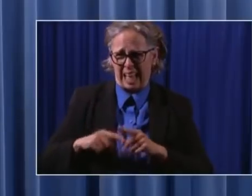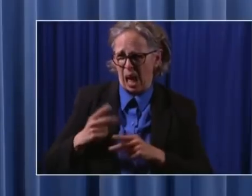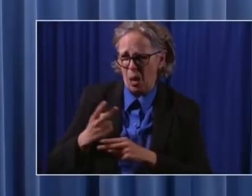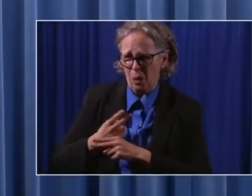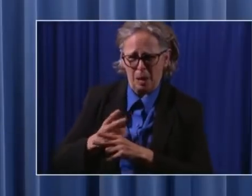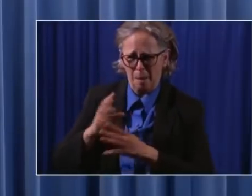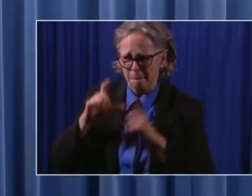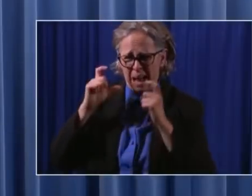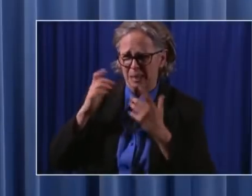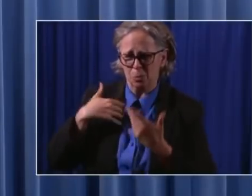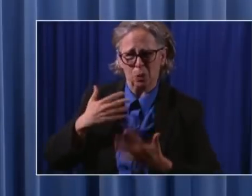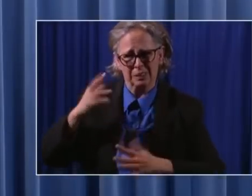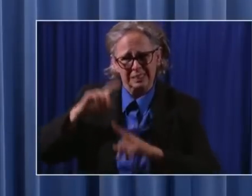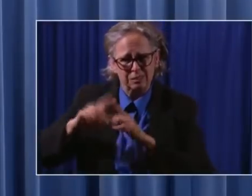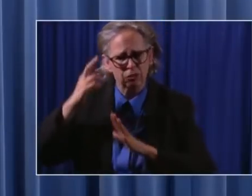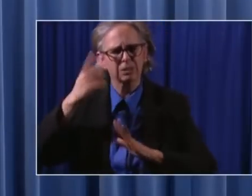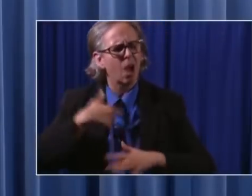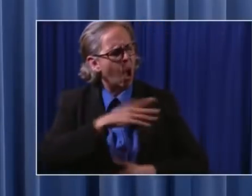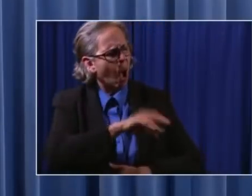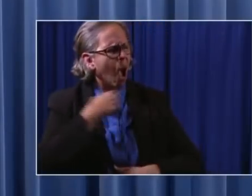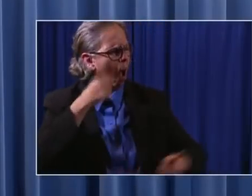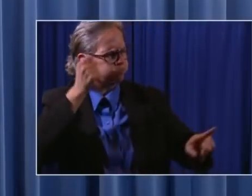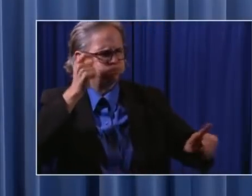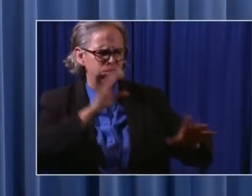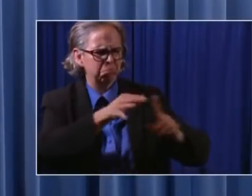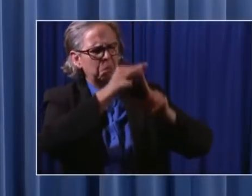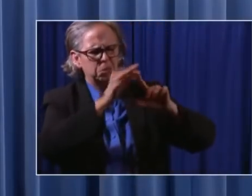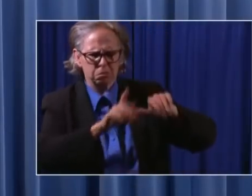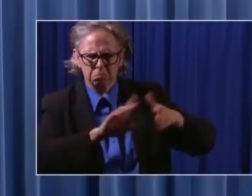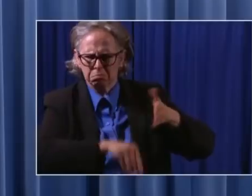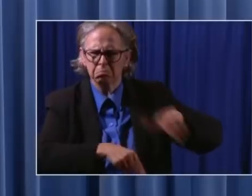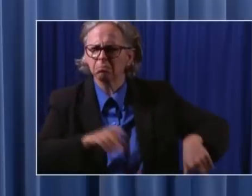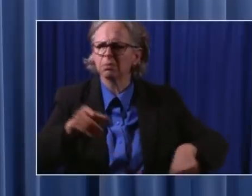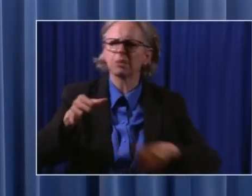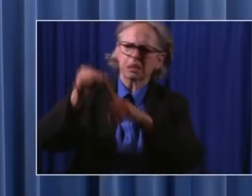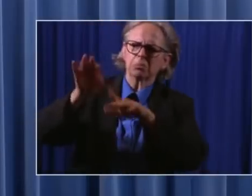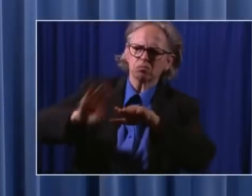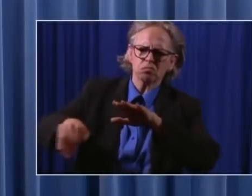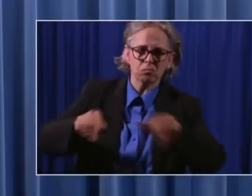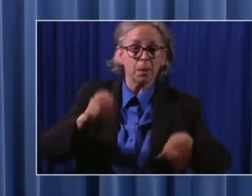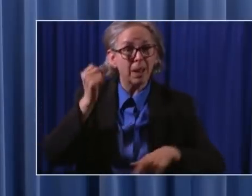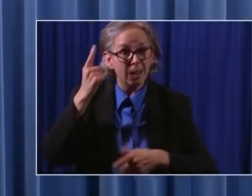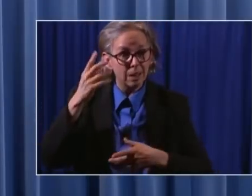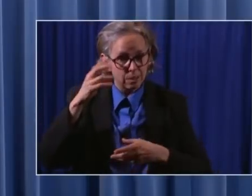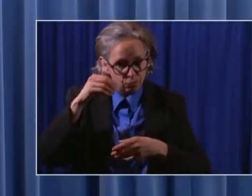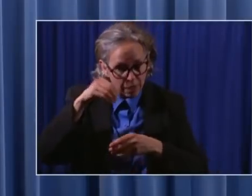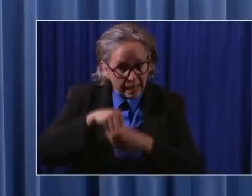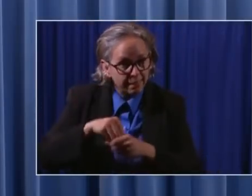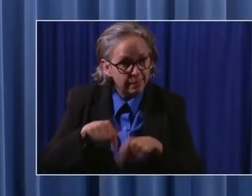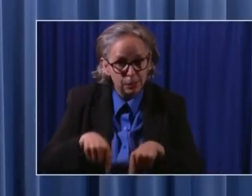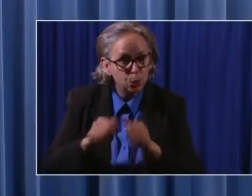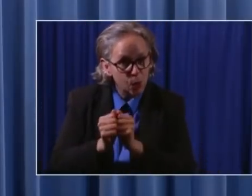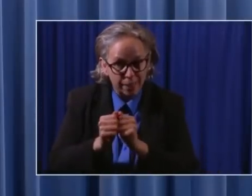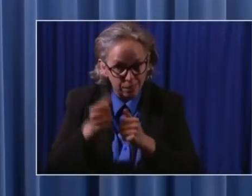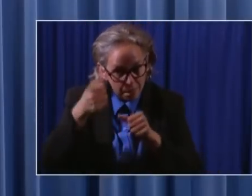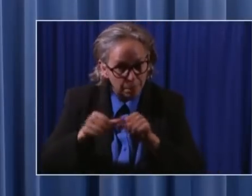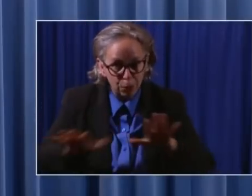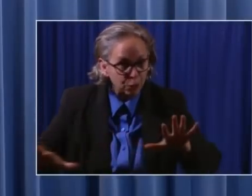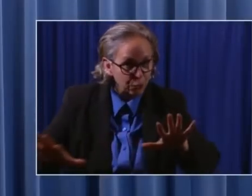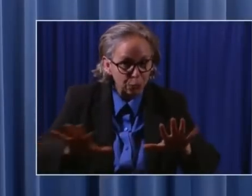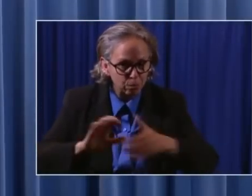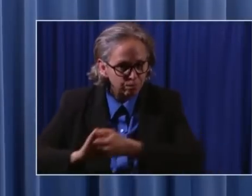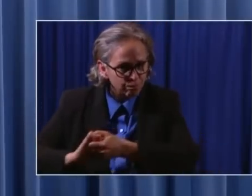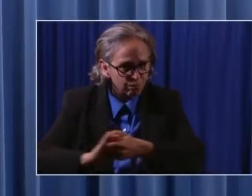reason. So I would just say, look, if we're all in this together, if there's a child or there is someone who is not wearing a